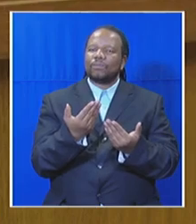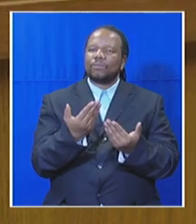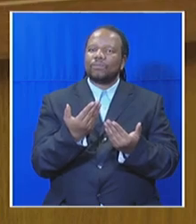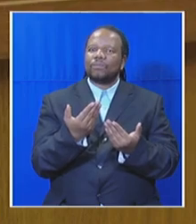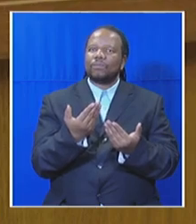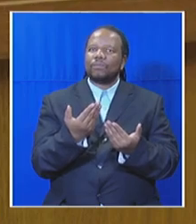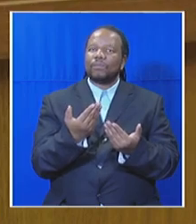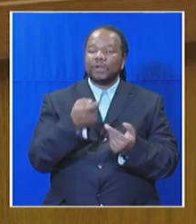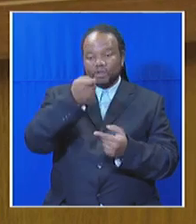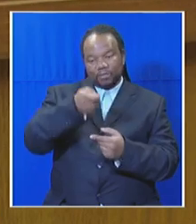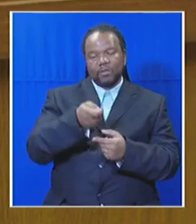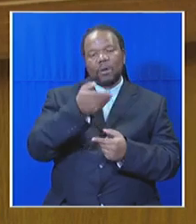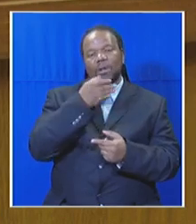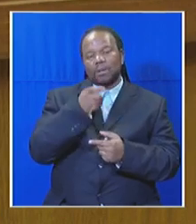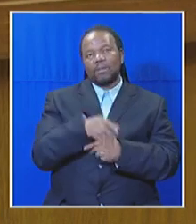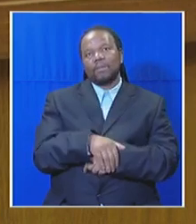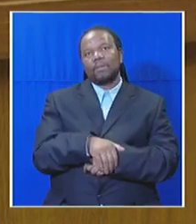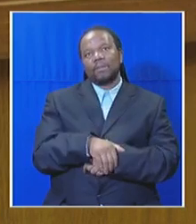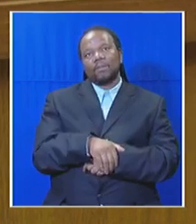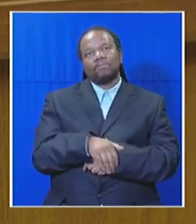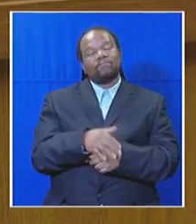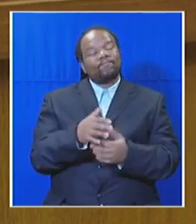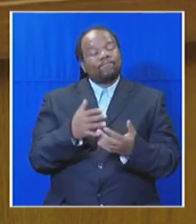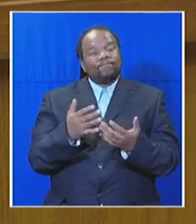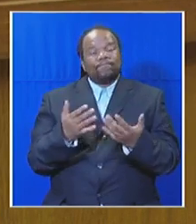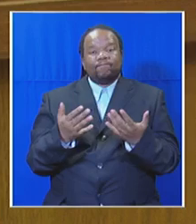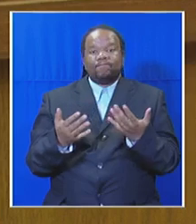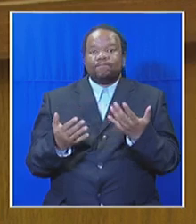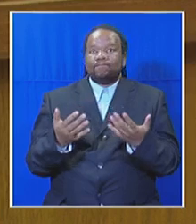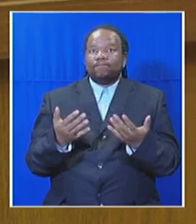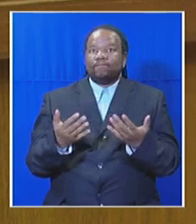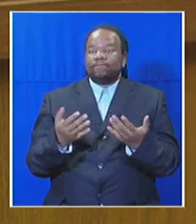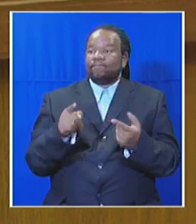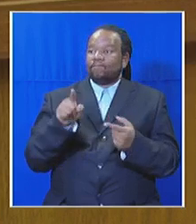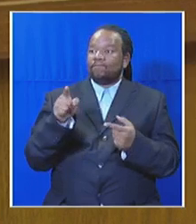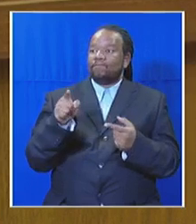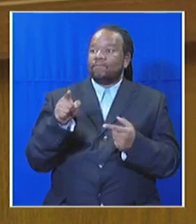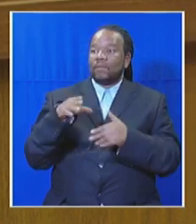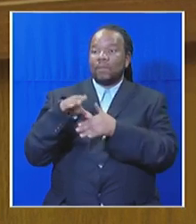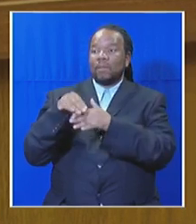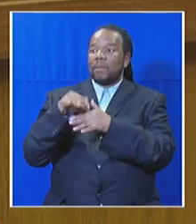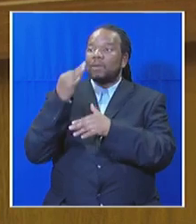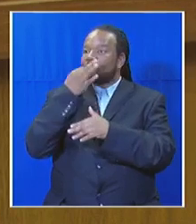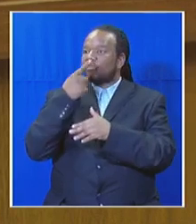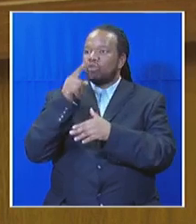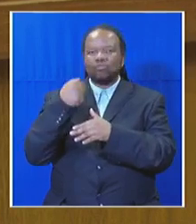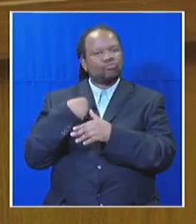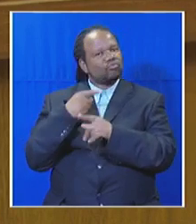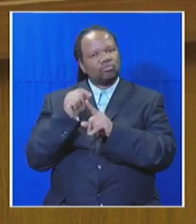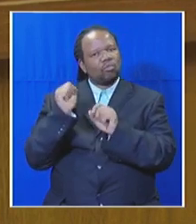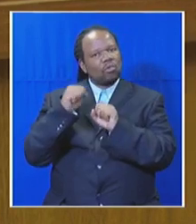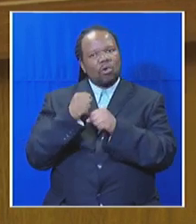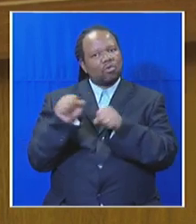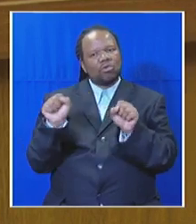Honorable Speaker. Well, I don't entirely agree with the Honorable Member that there has been no